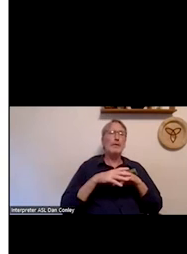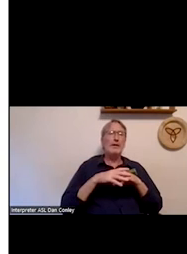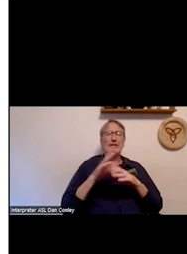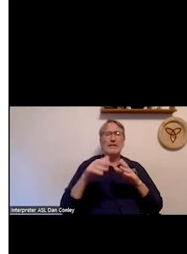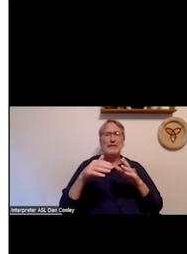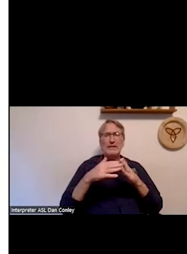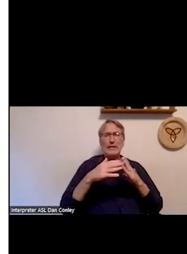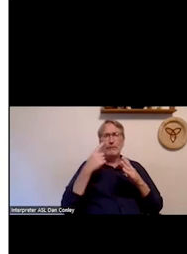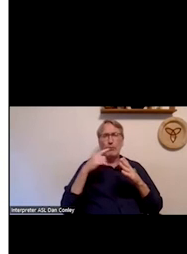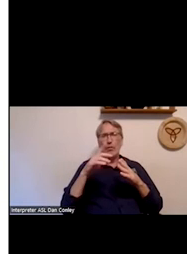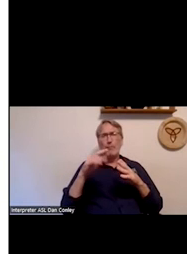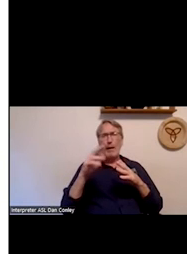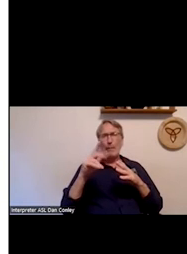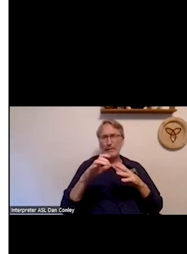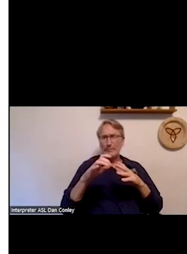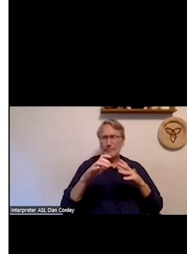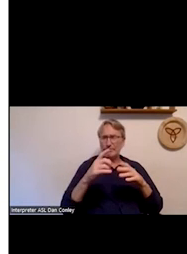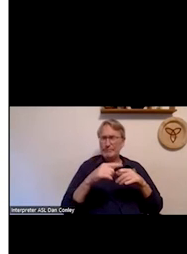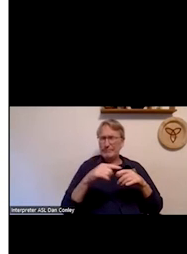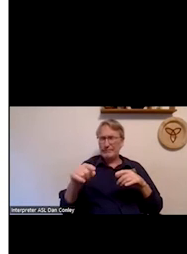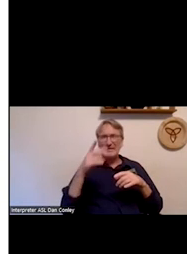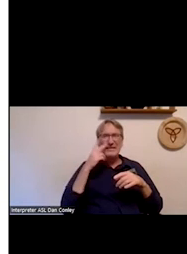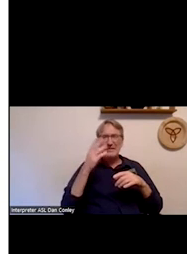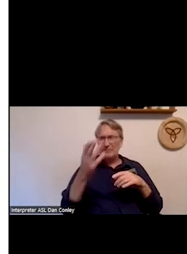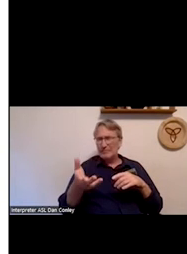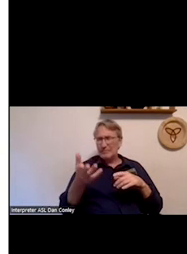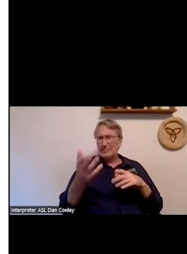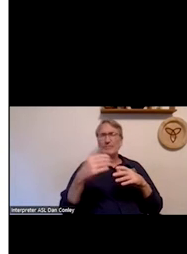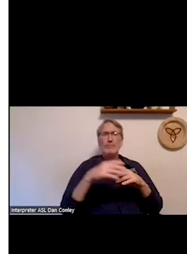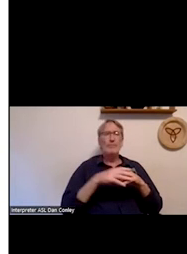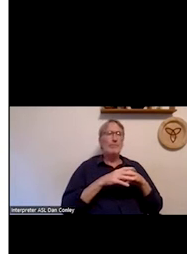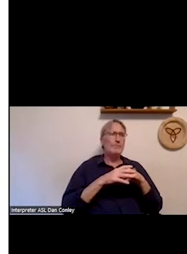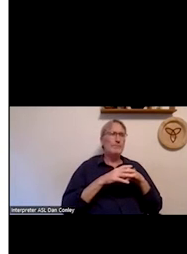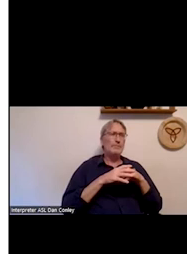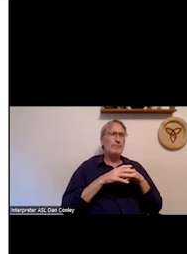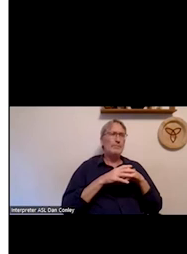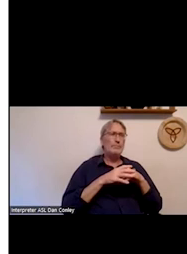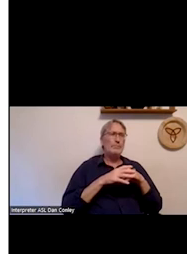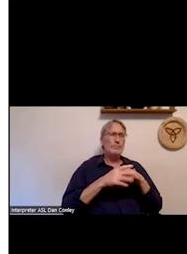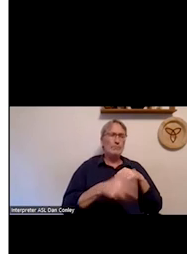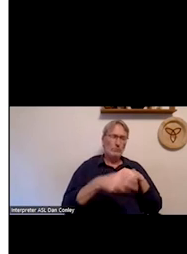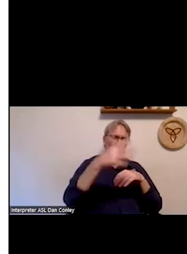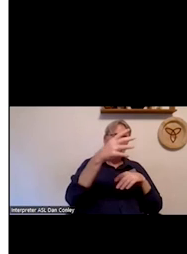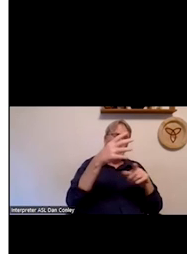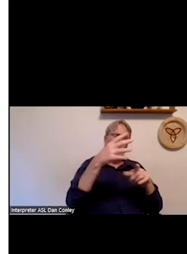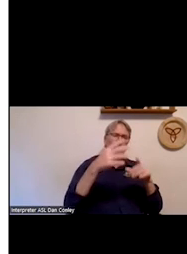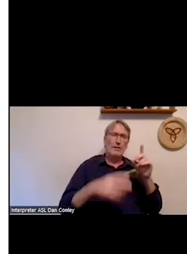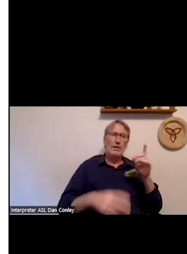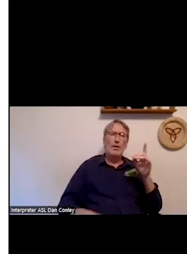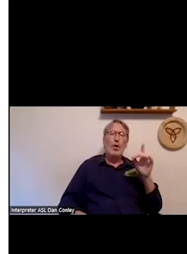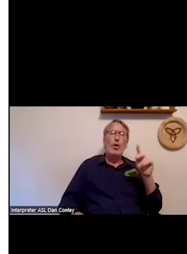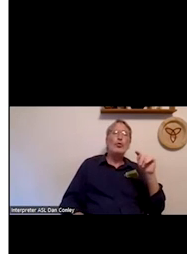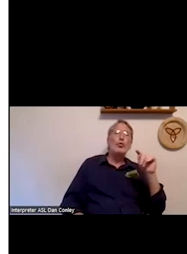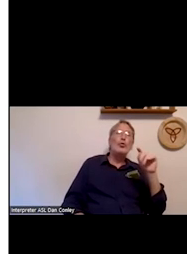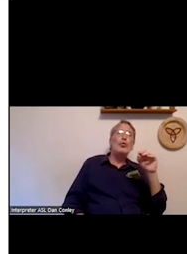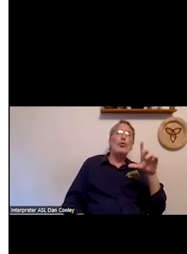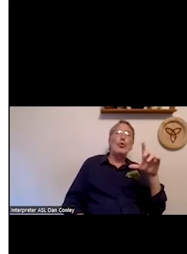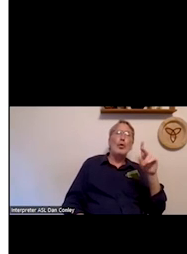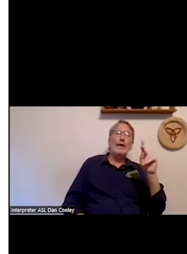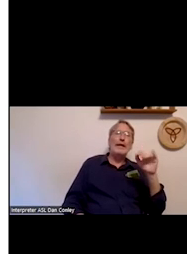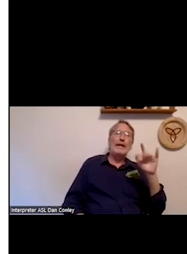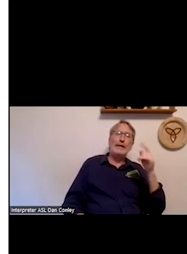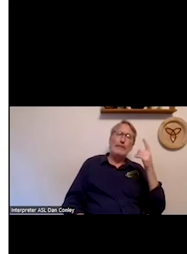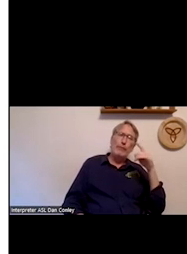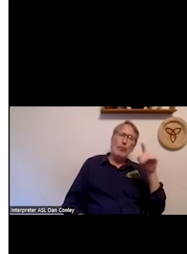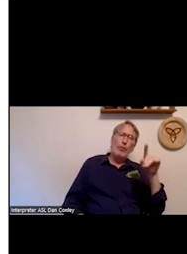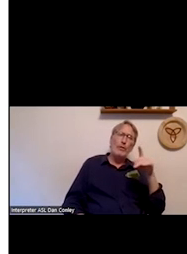Readiness and Communication, which you can see here. And you can scroll down and look for Disaster Preparedness Toolkit for families with special healthcare